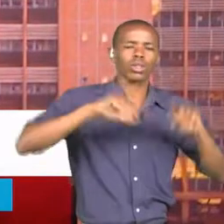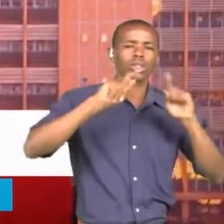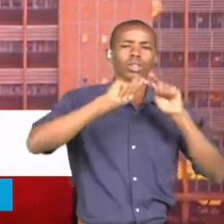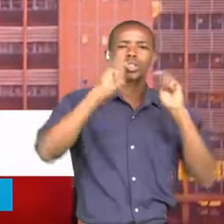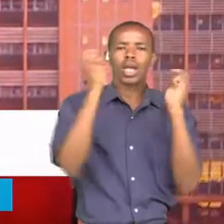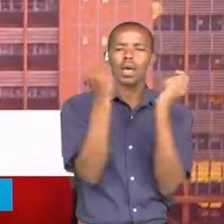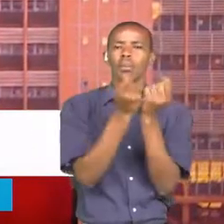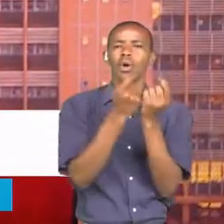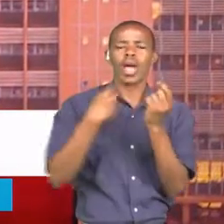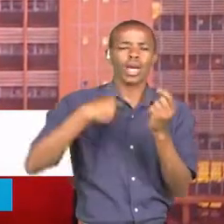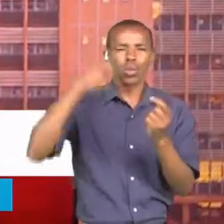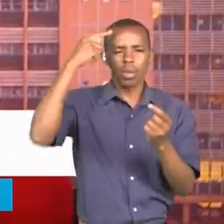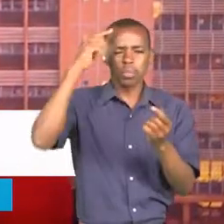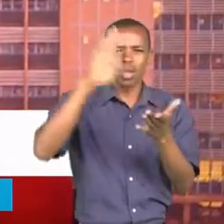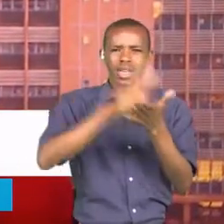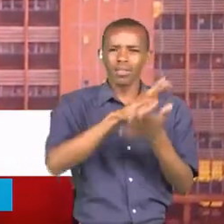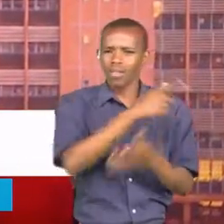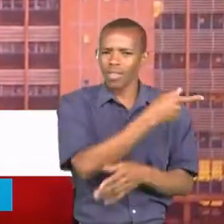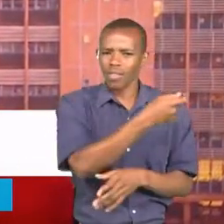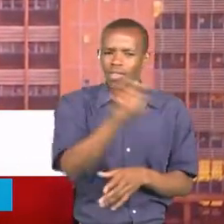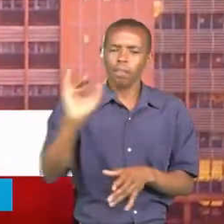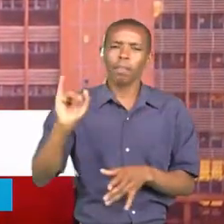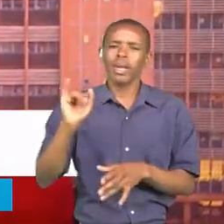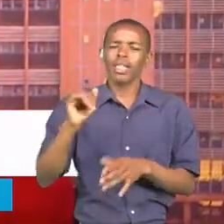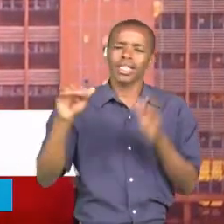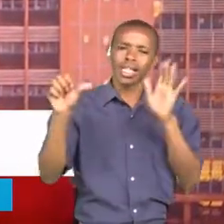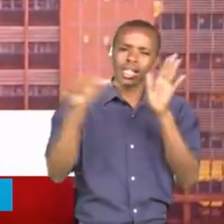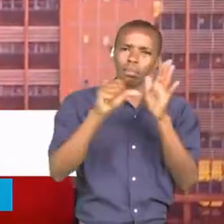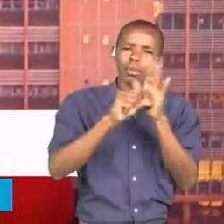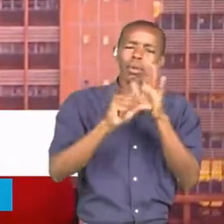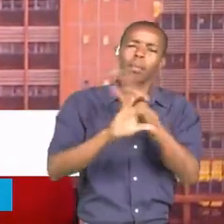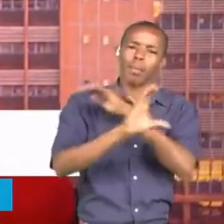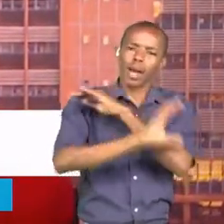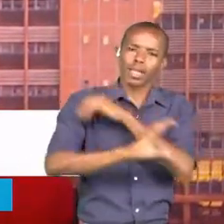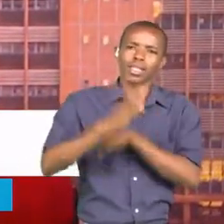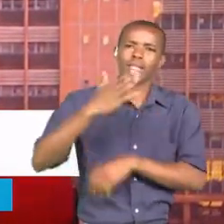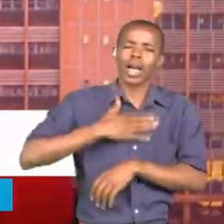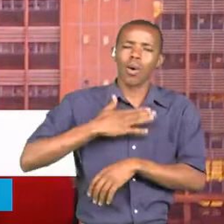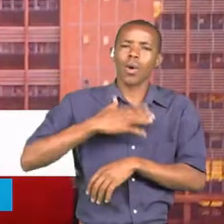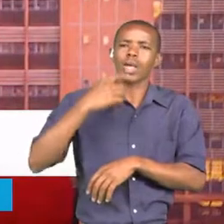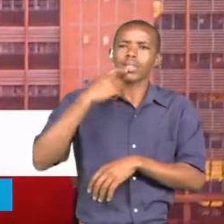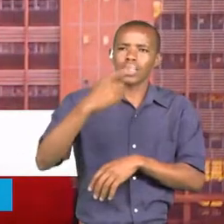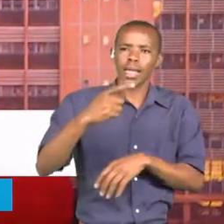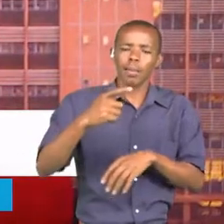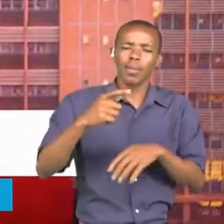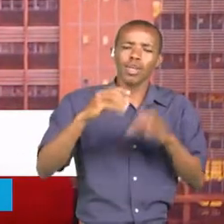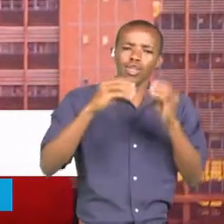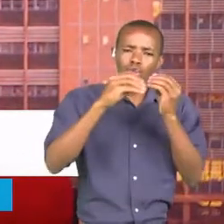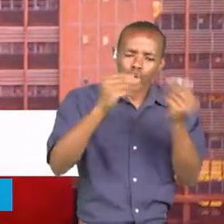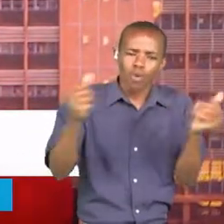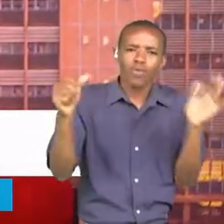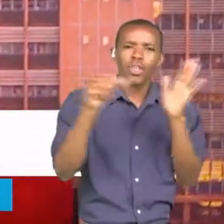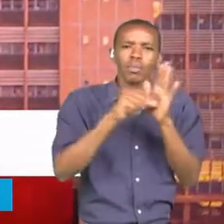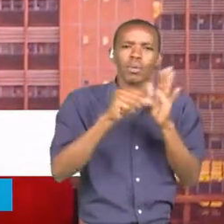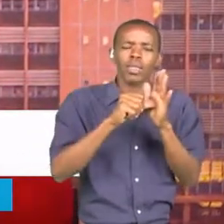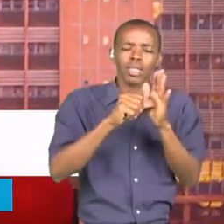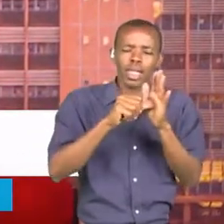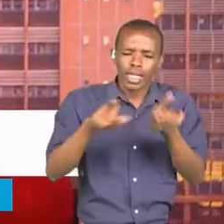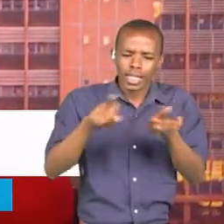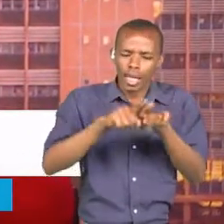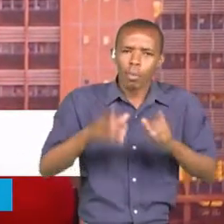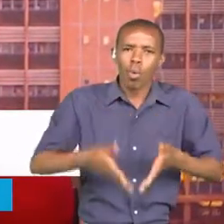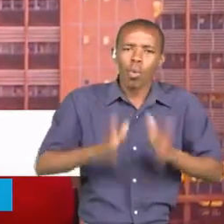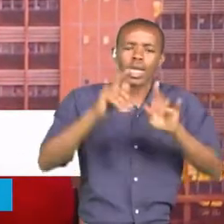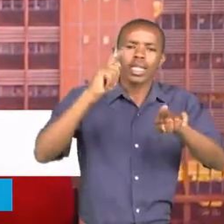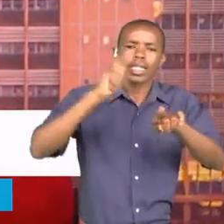we will believe them. This is the problem with our country. We are insane people trying to solve problems in an insane way when